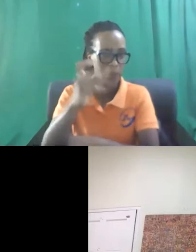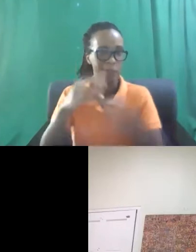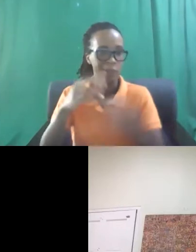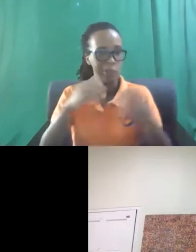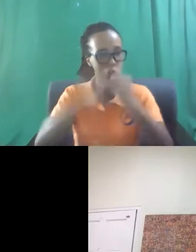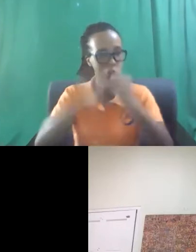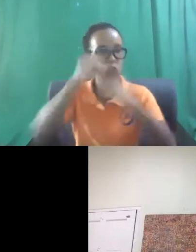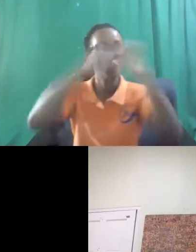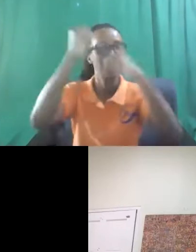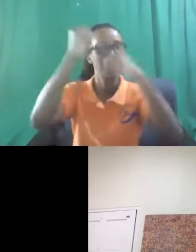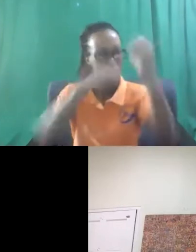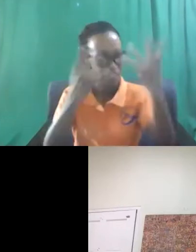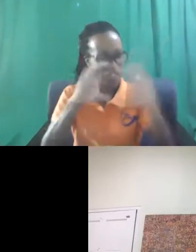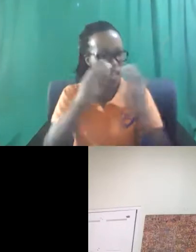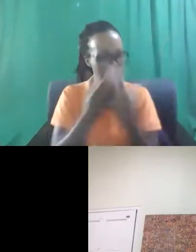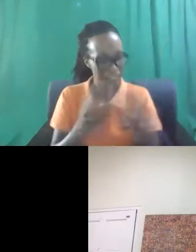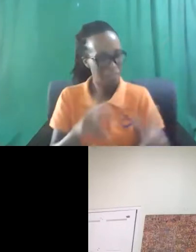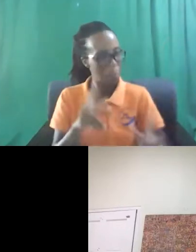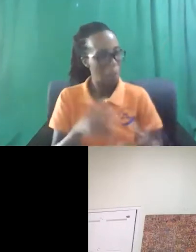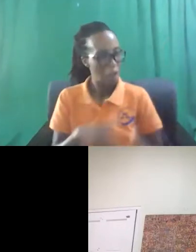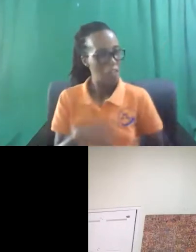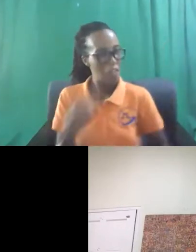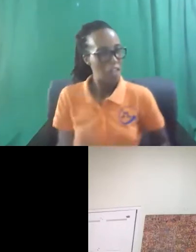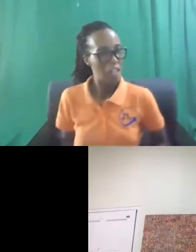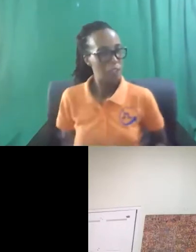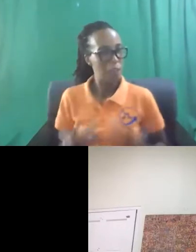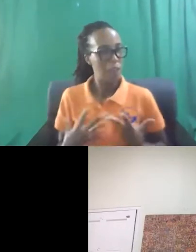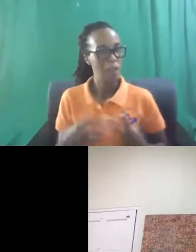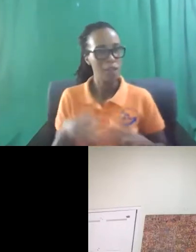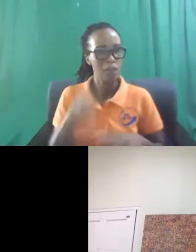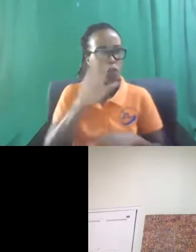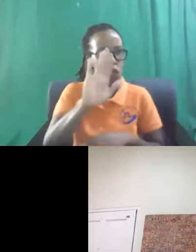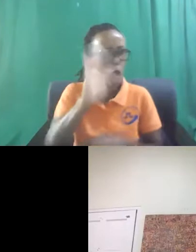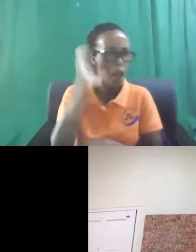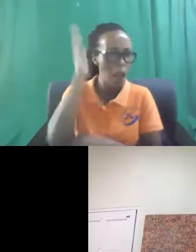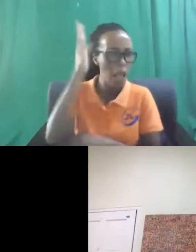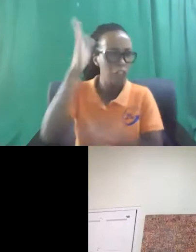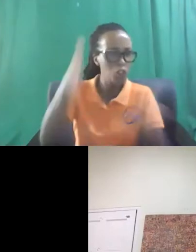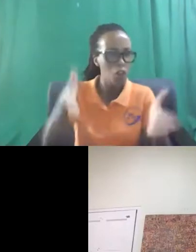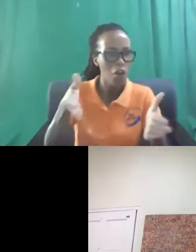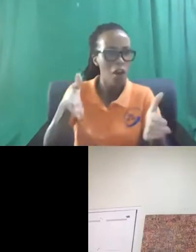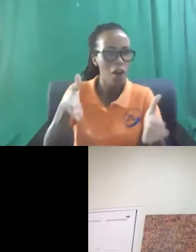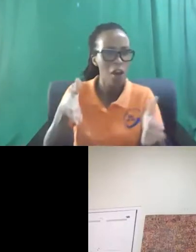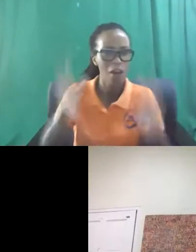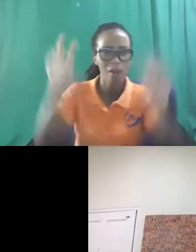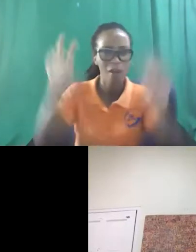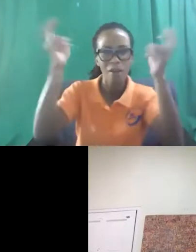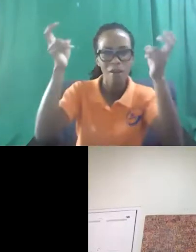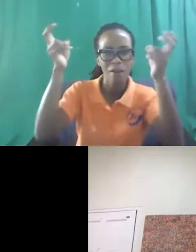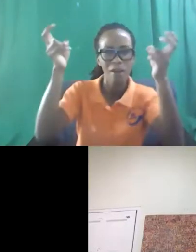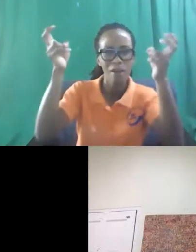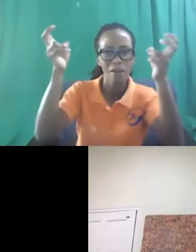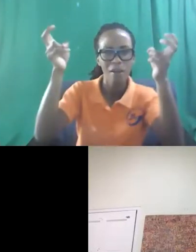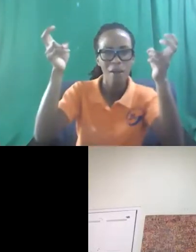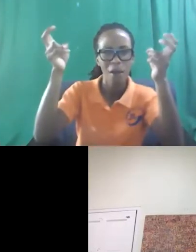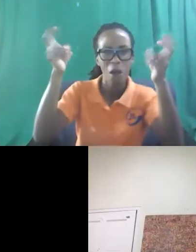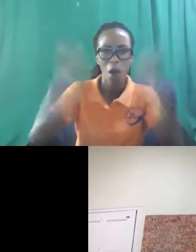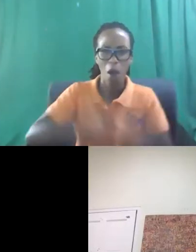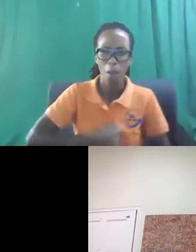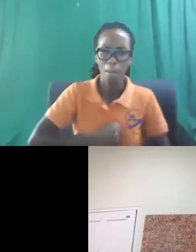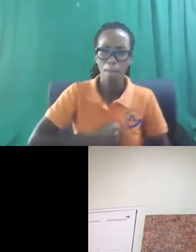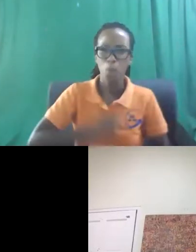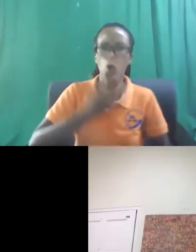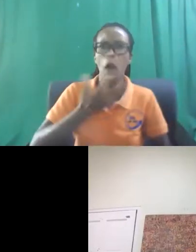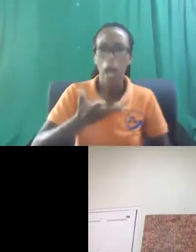hopefully. I remember the lecturer quoting a famous poem. It's kind of nursery rhyme. It's